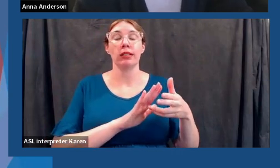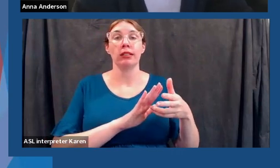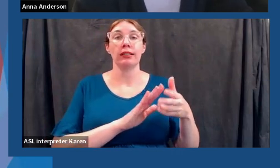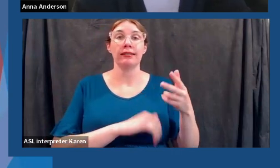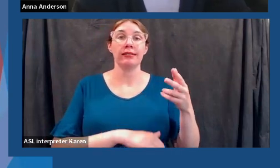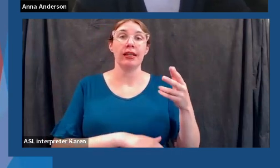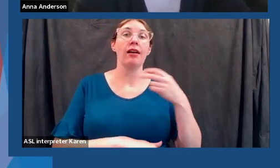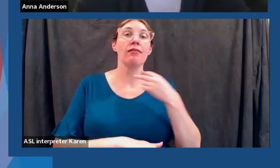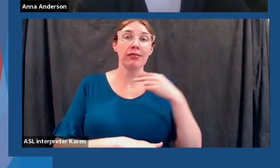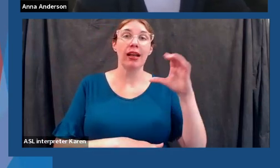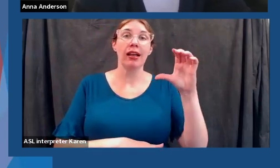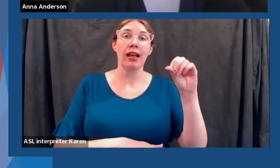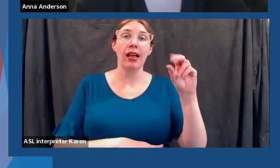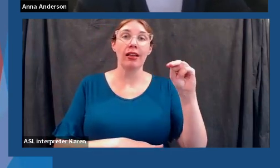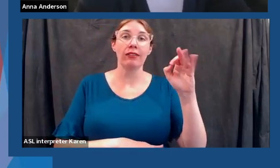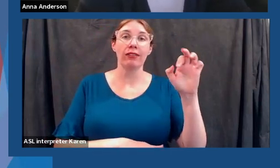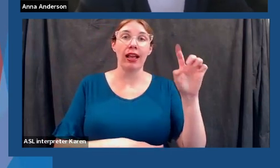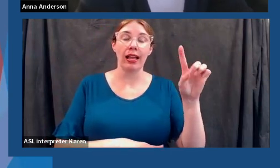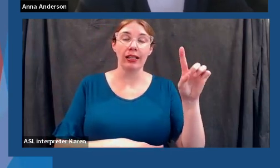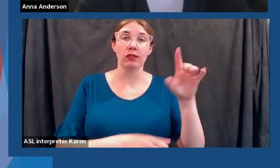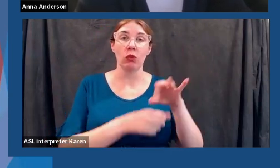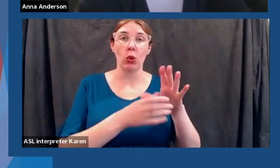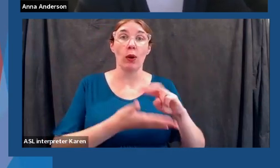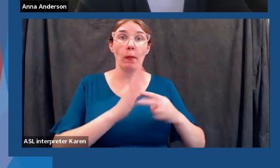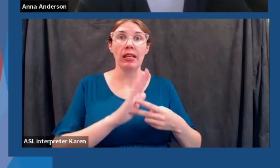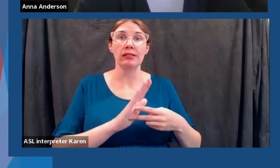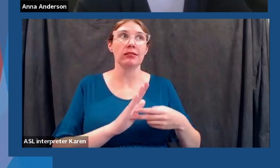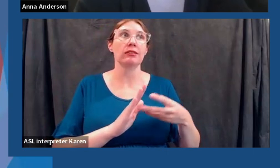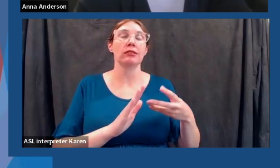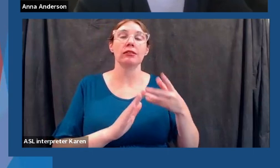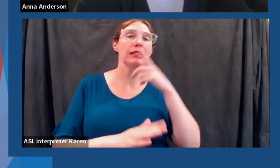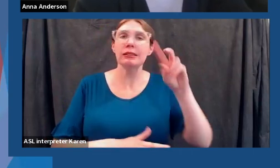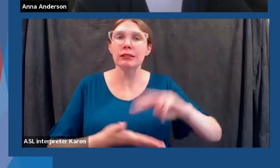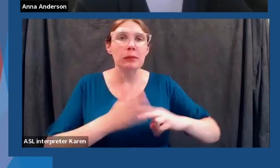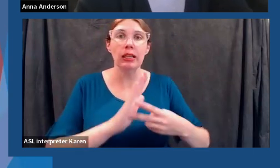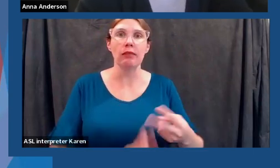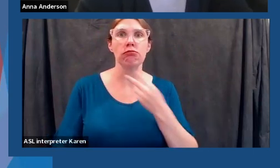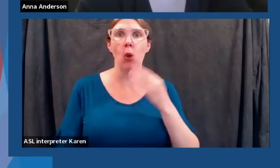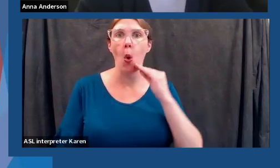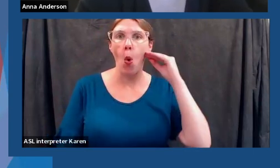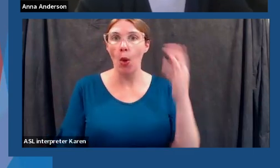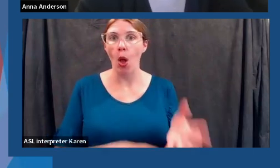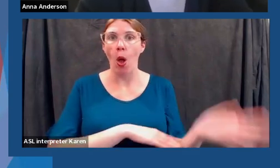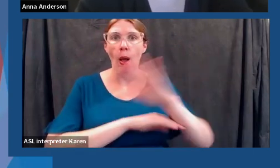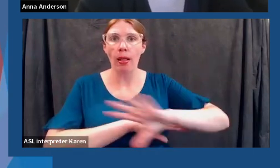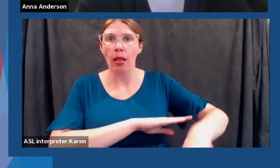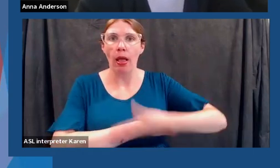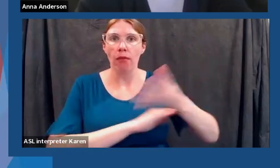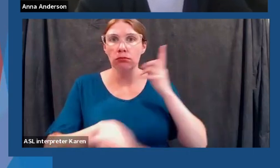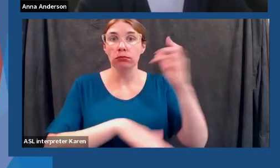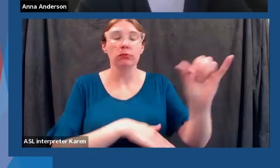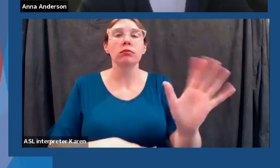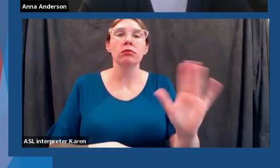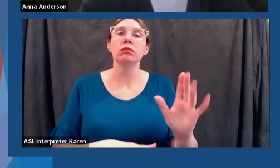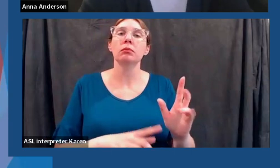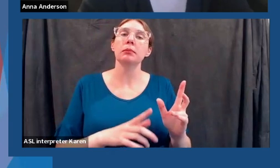day. It just means that there's a disability. It makes it difficult to vote. Voters in special